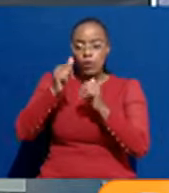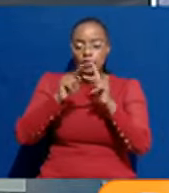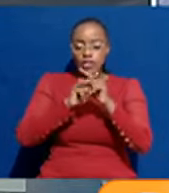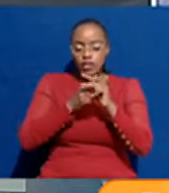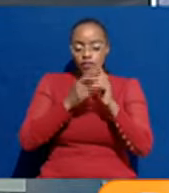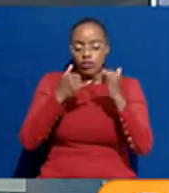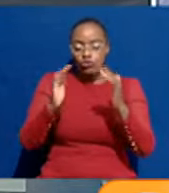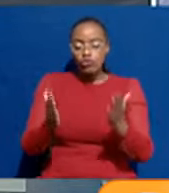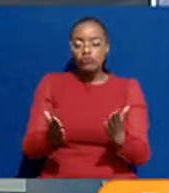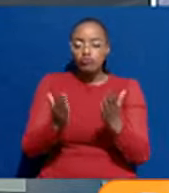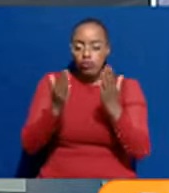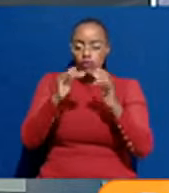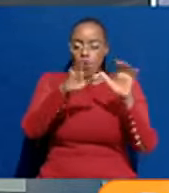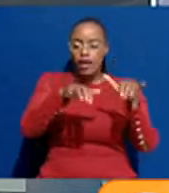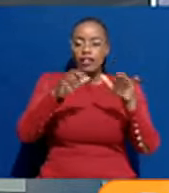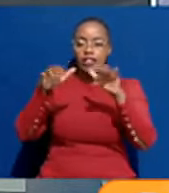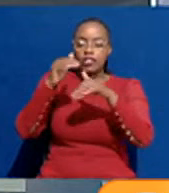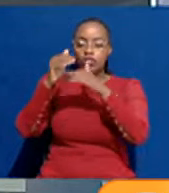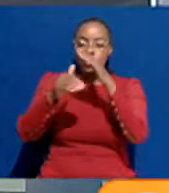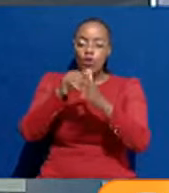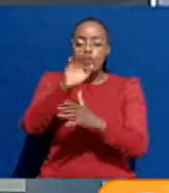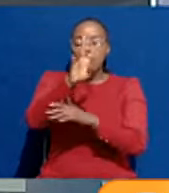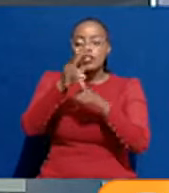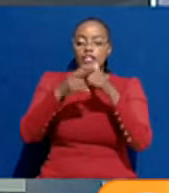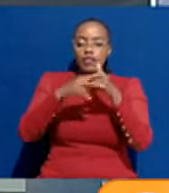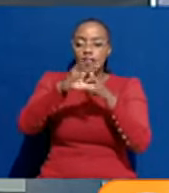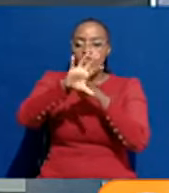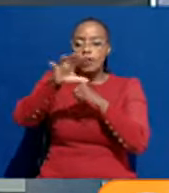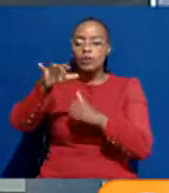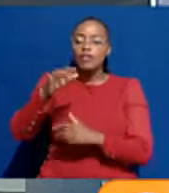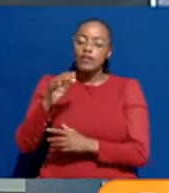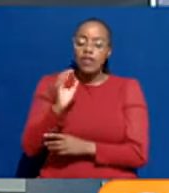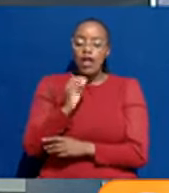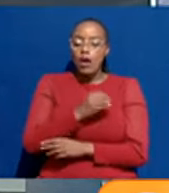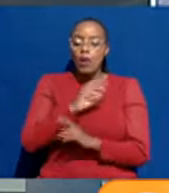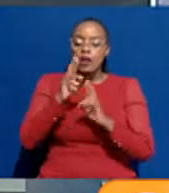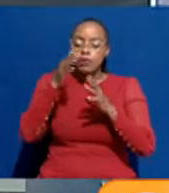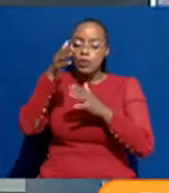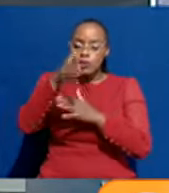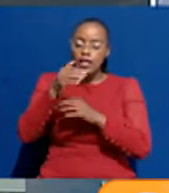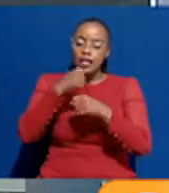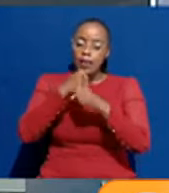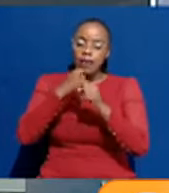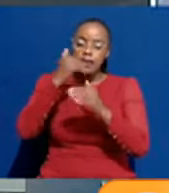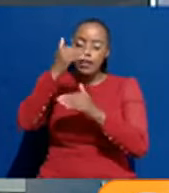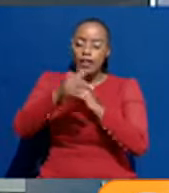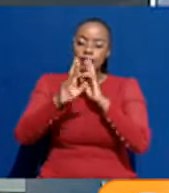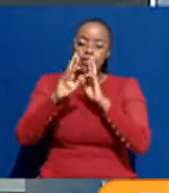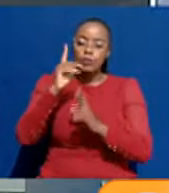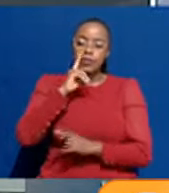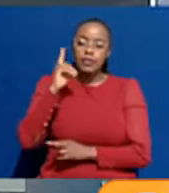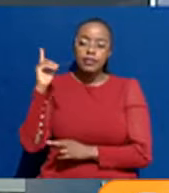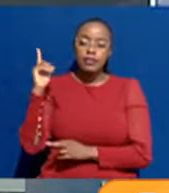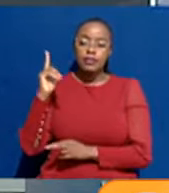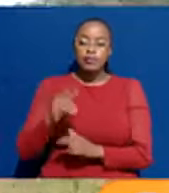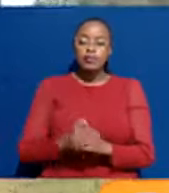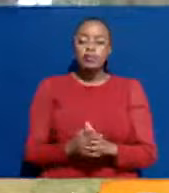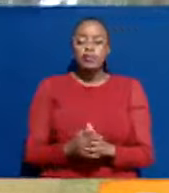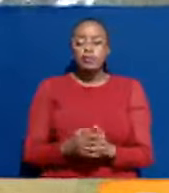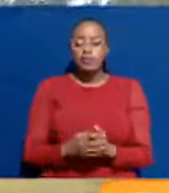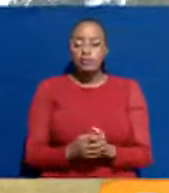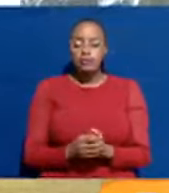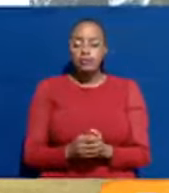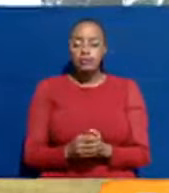to bolster agriculture in all 47 counties. Crispin Otieno was in Busia and filed the following report.